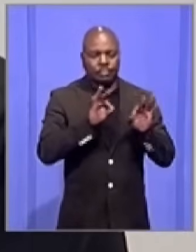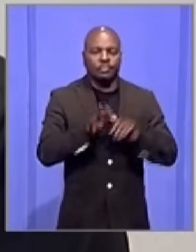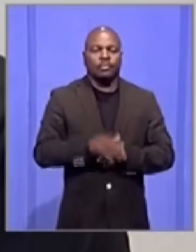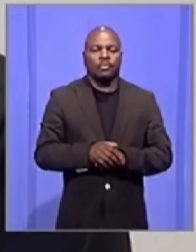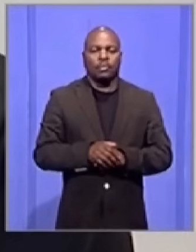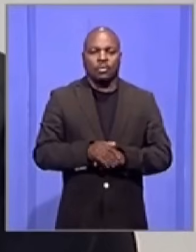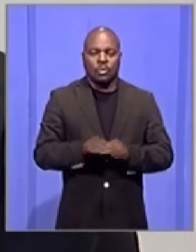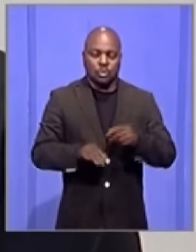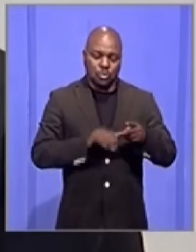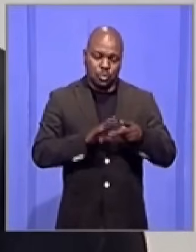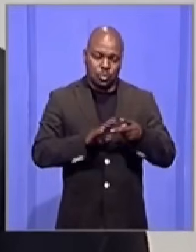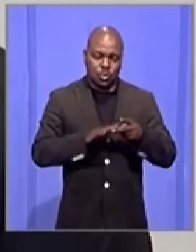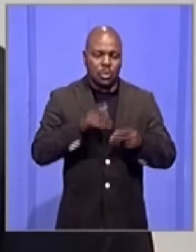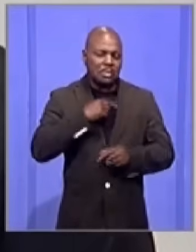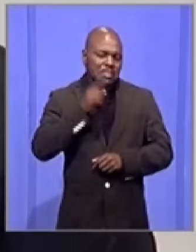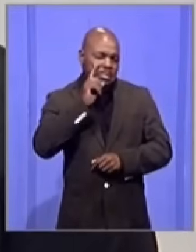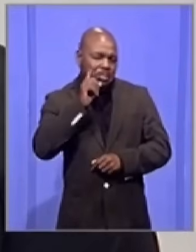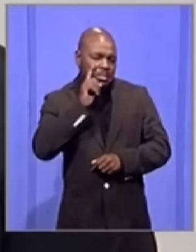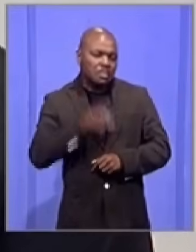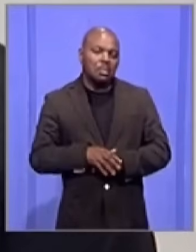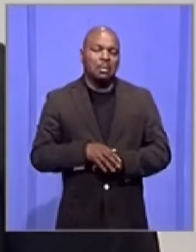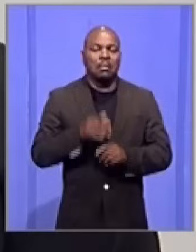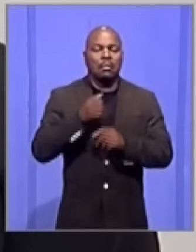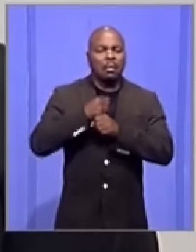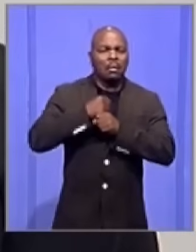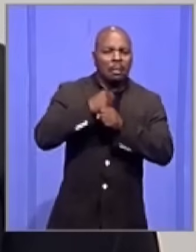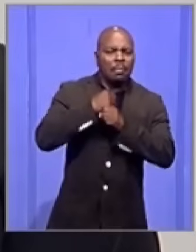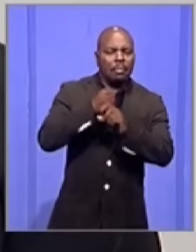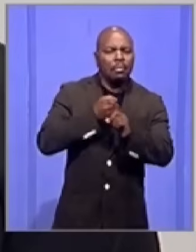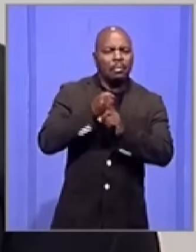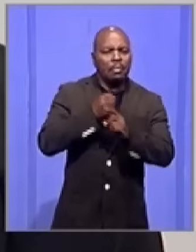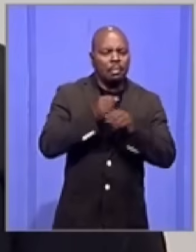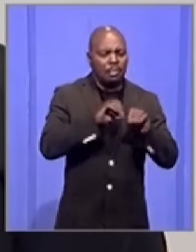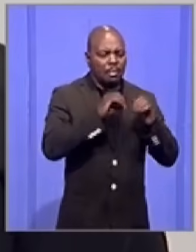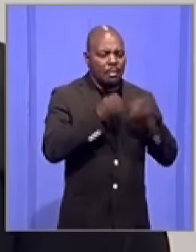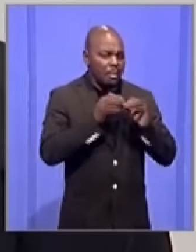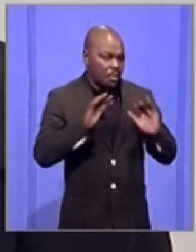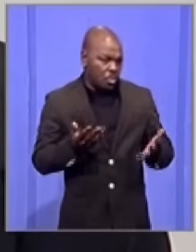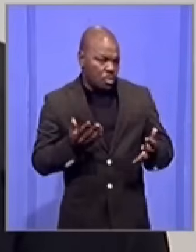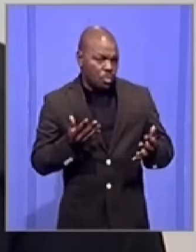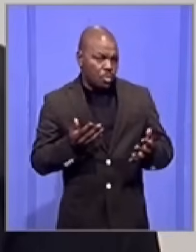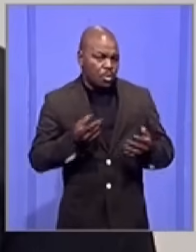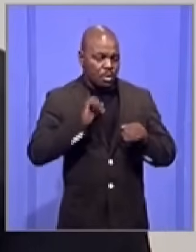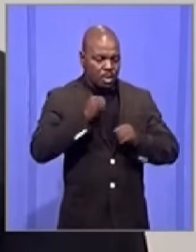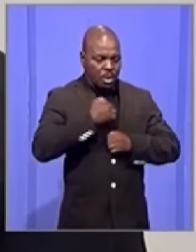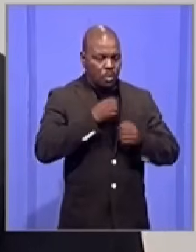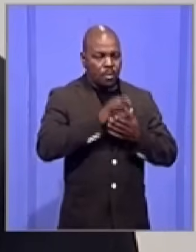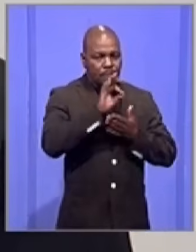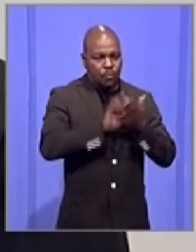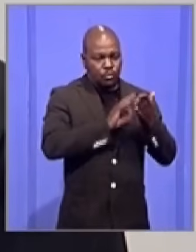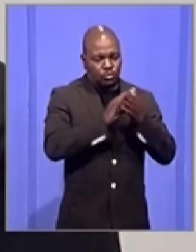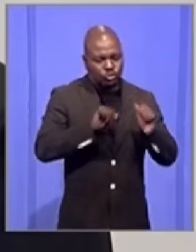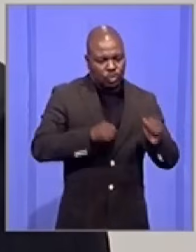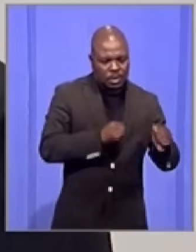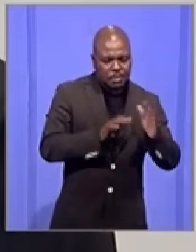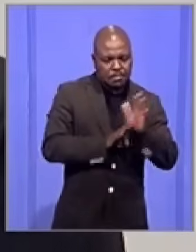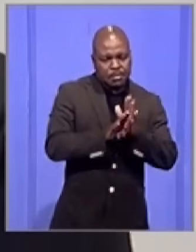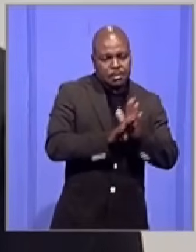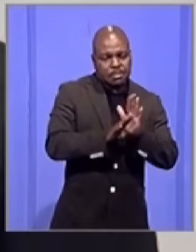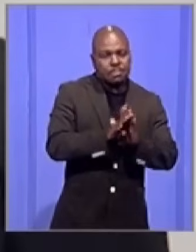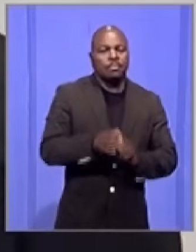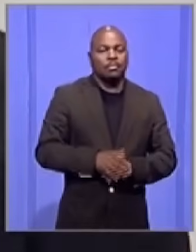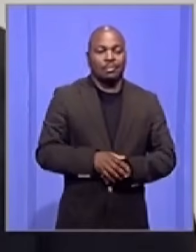looking into how we are going to campaign as the party, developing our election strategy.